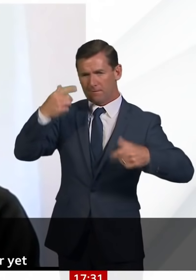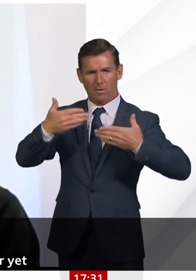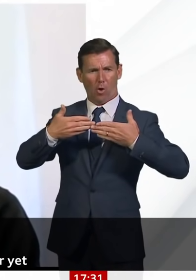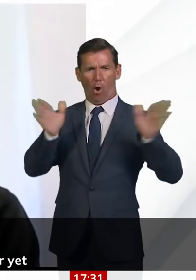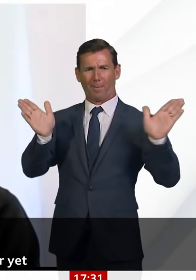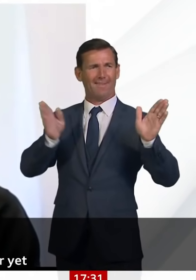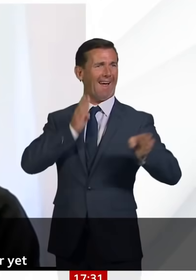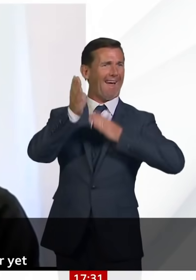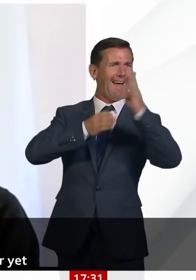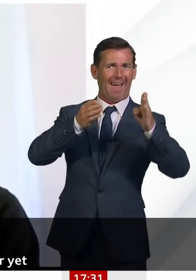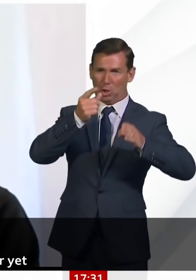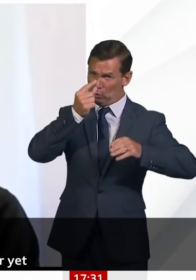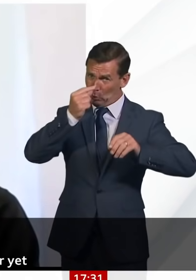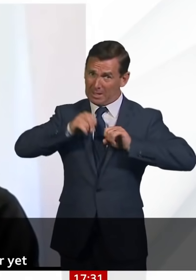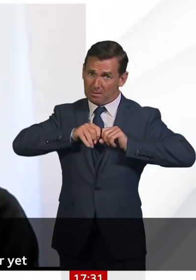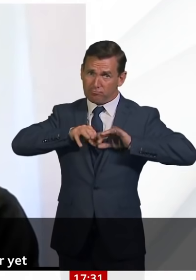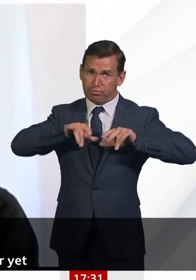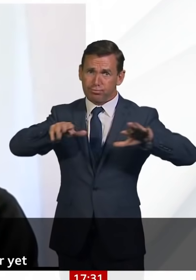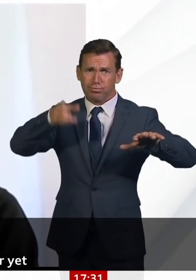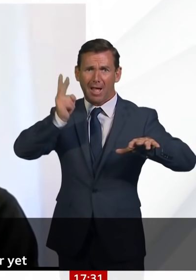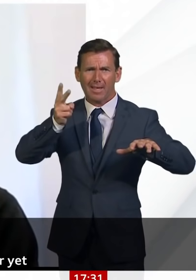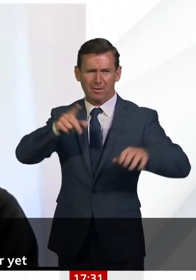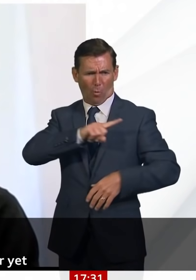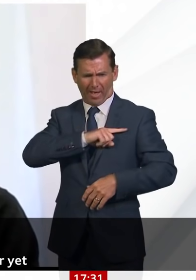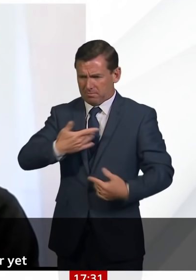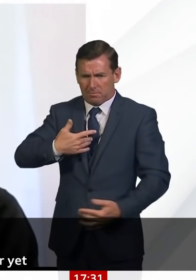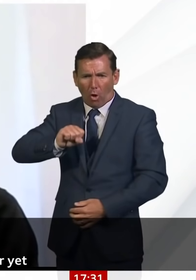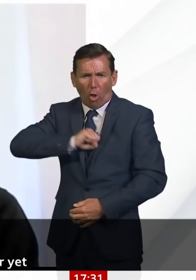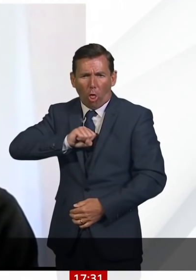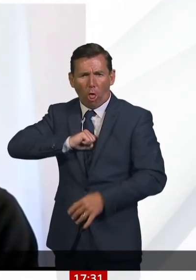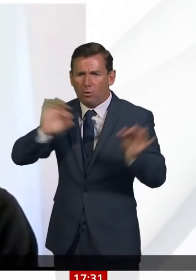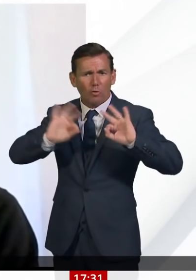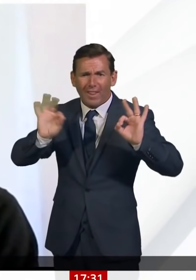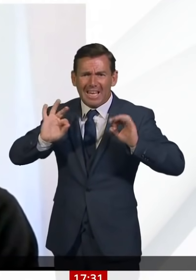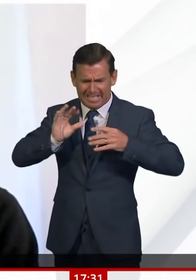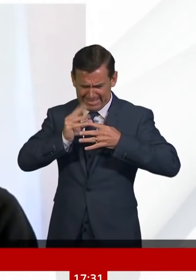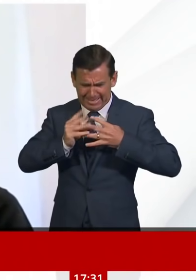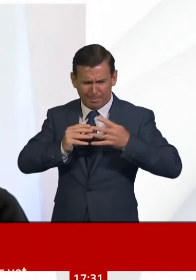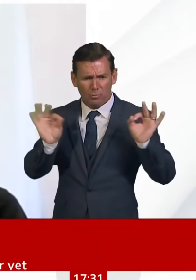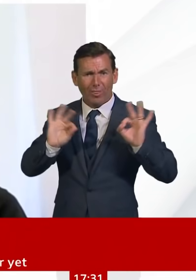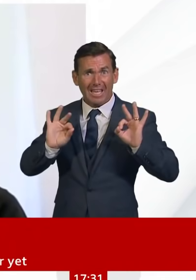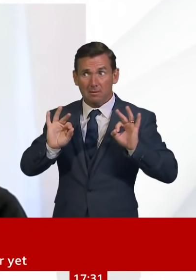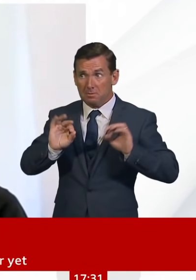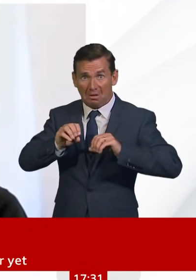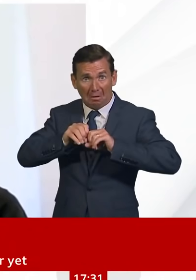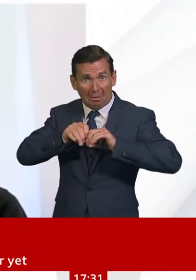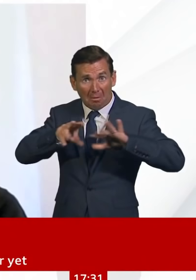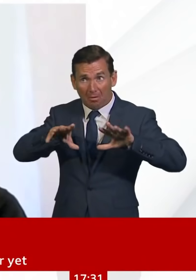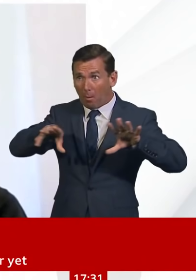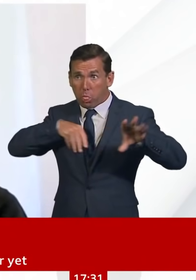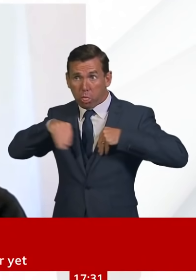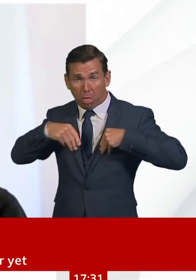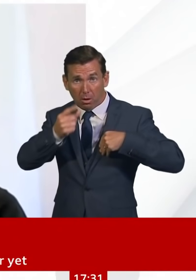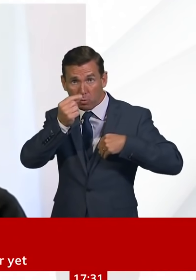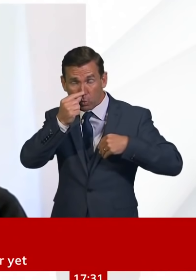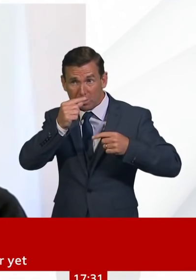because of this. And related to that, can our current tests actually pick up cases when people are not showing symptoms with any accuracy? And given concerns